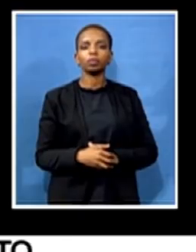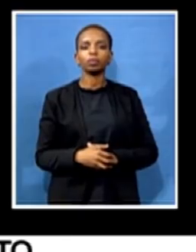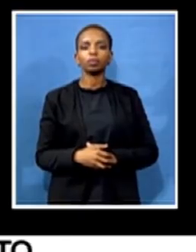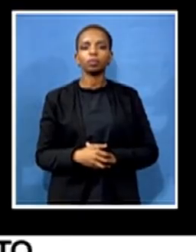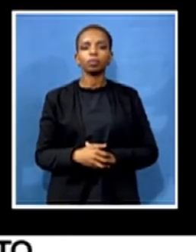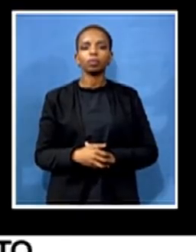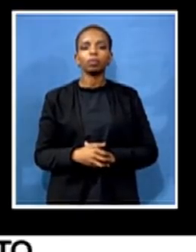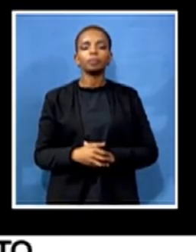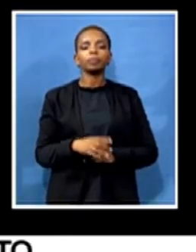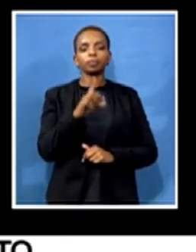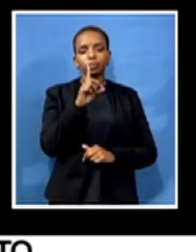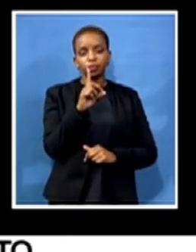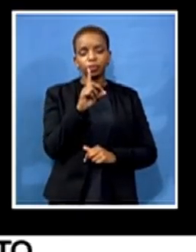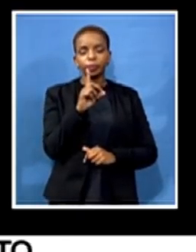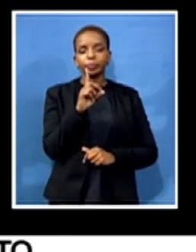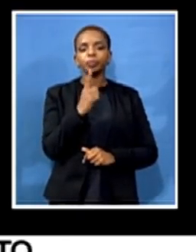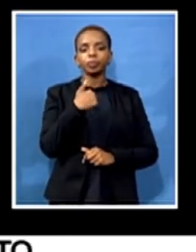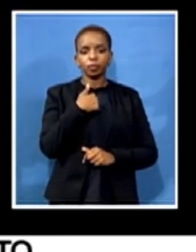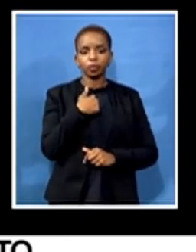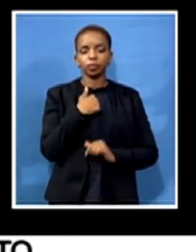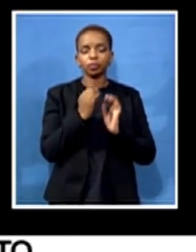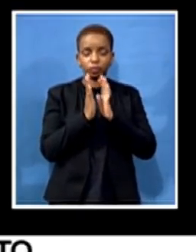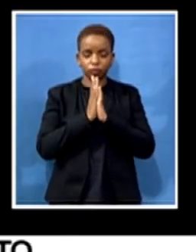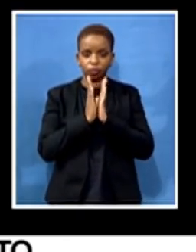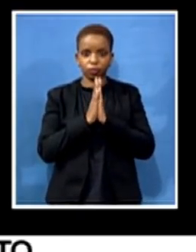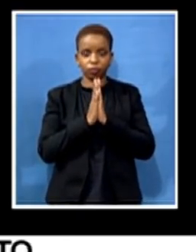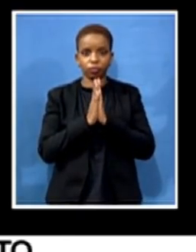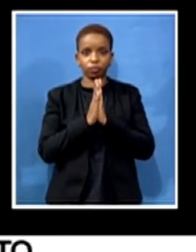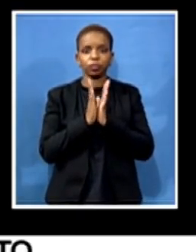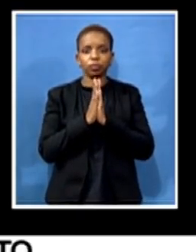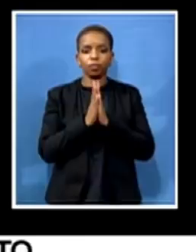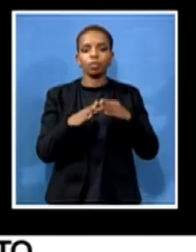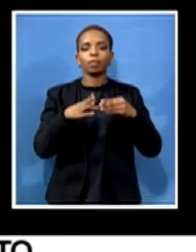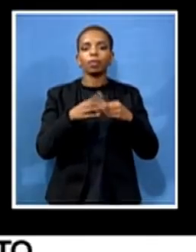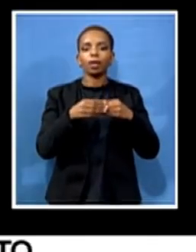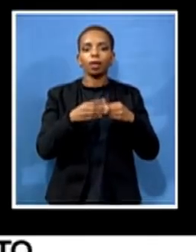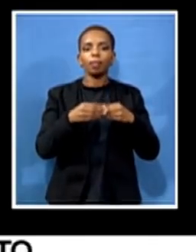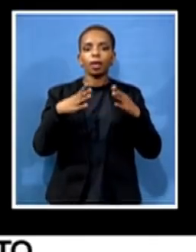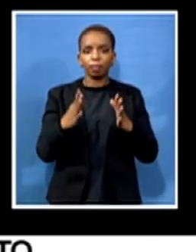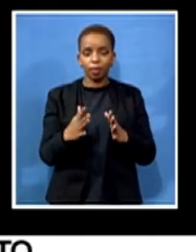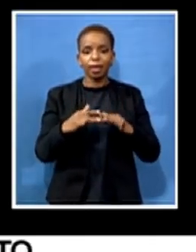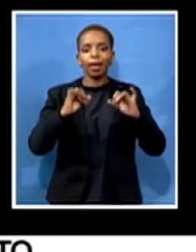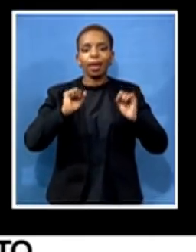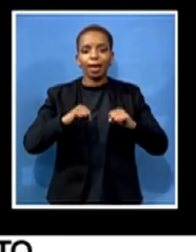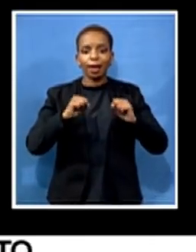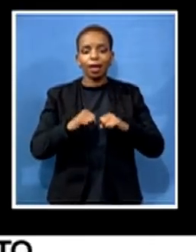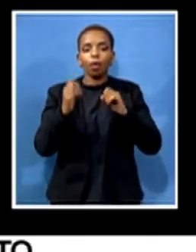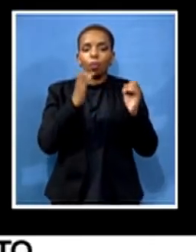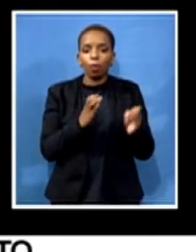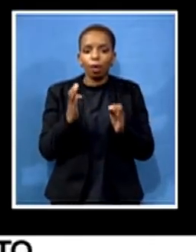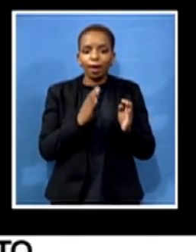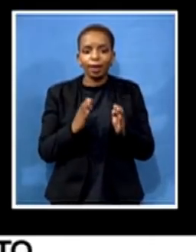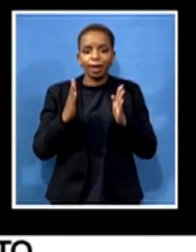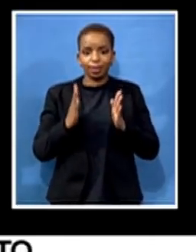Can I request that members allow for the host officials to give me at least 5 names? Then we